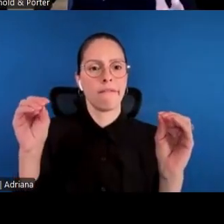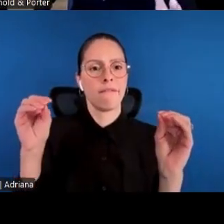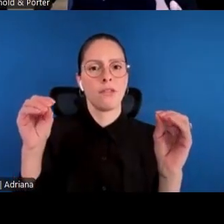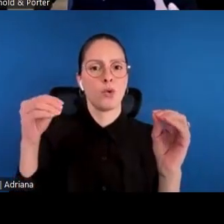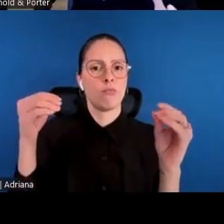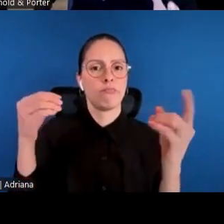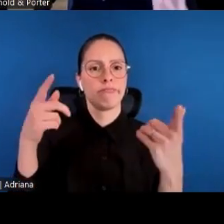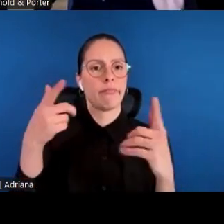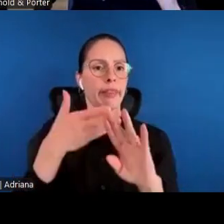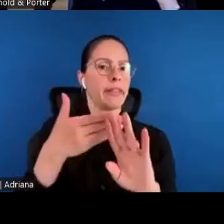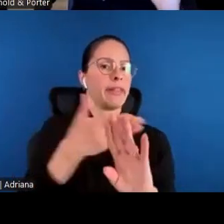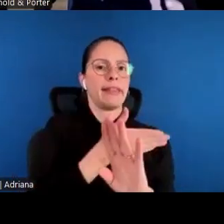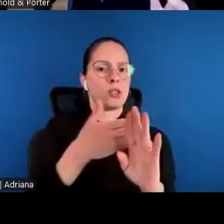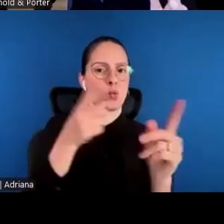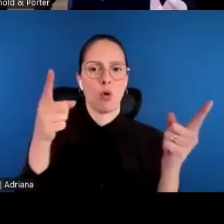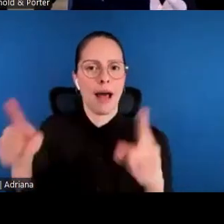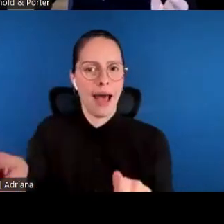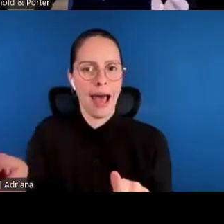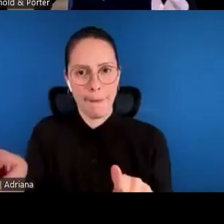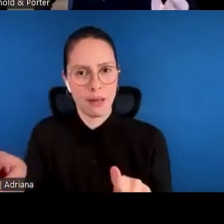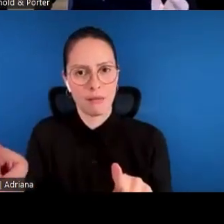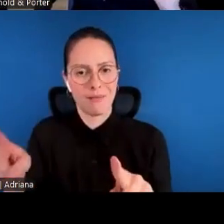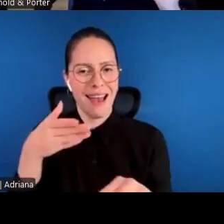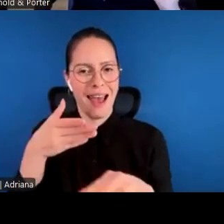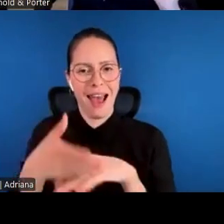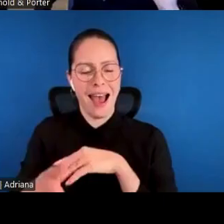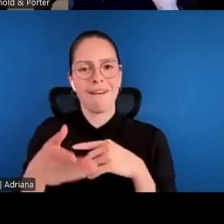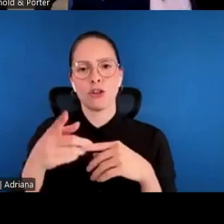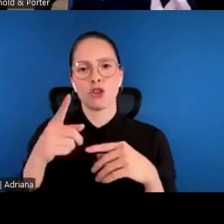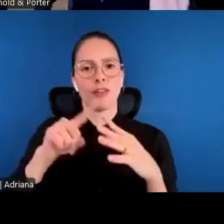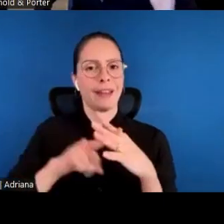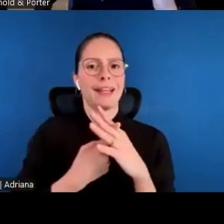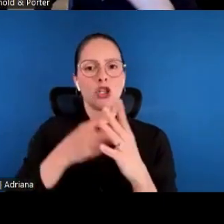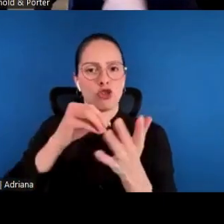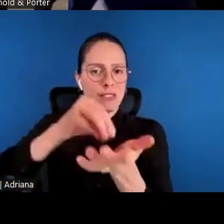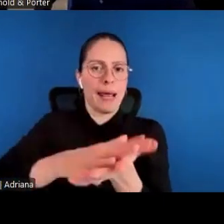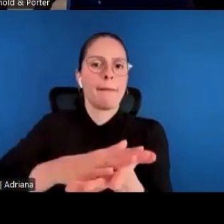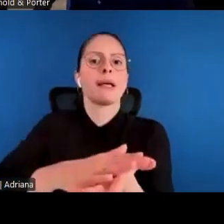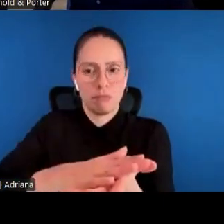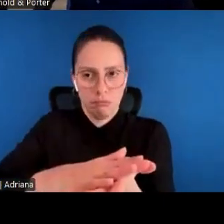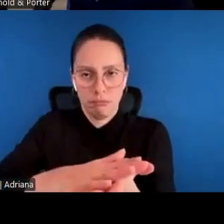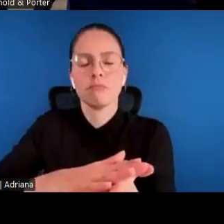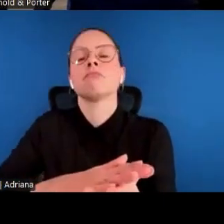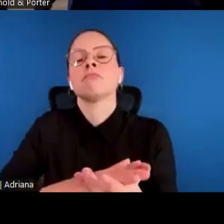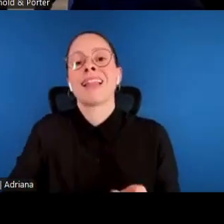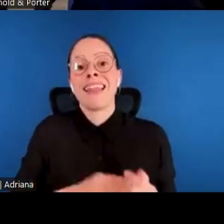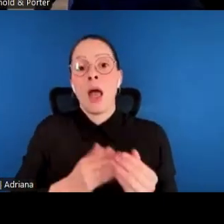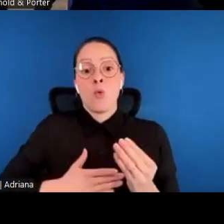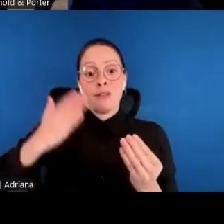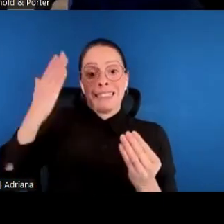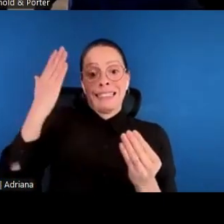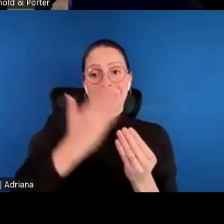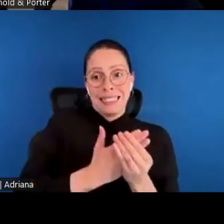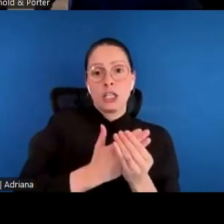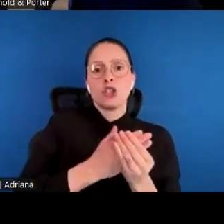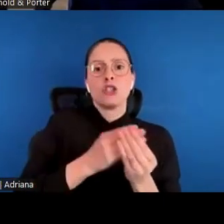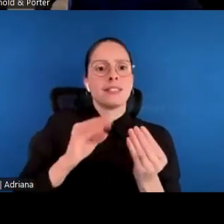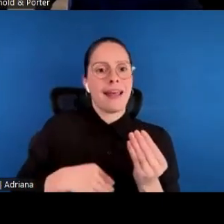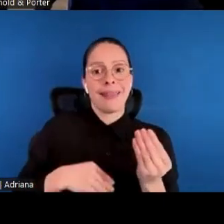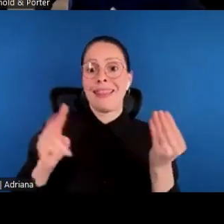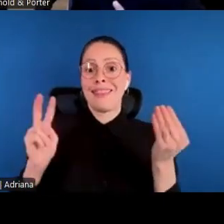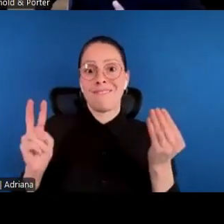the initial statement is taken and the unrestricted reporting is then sealed, and it's up to the victim to decide, absent some